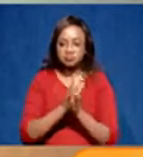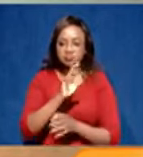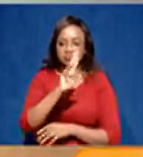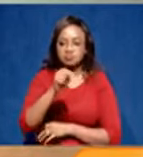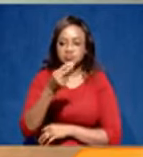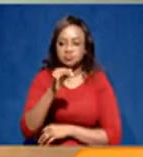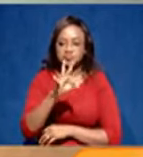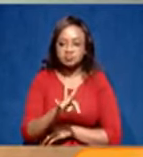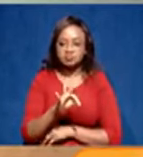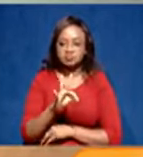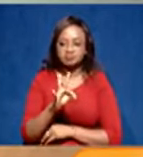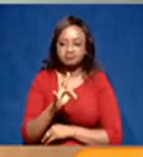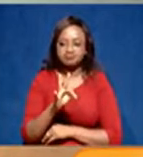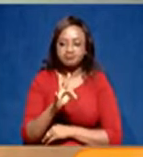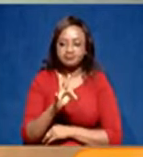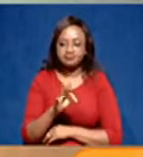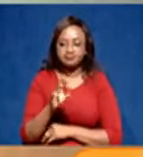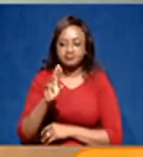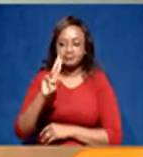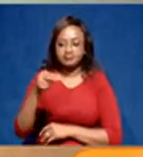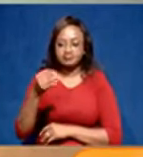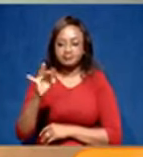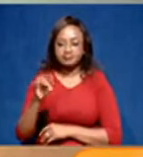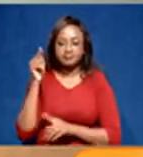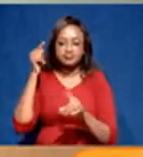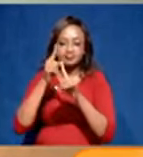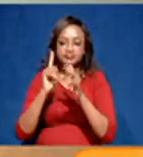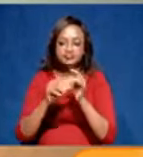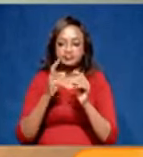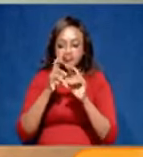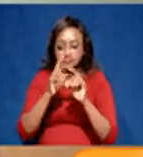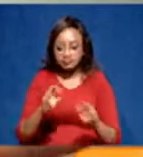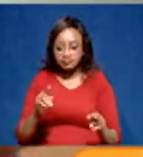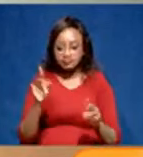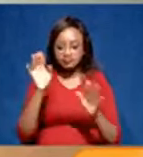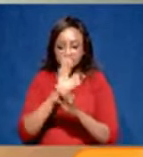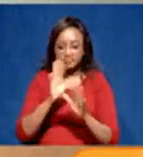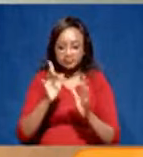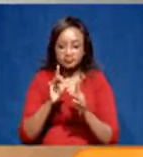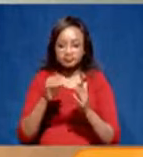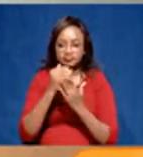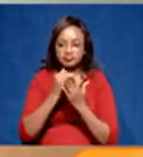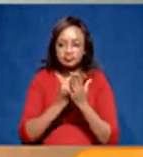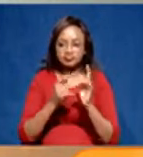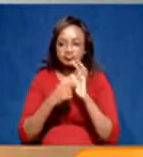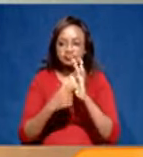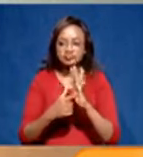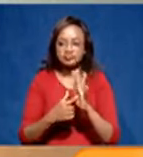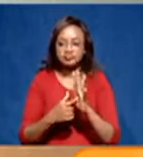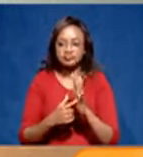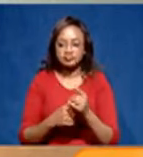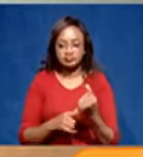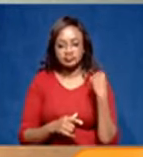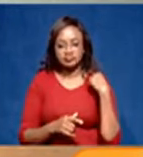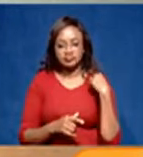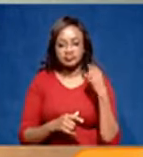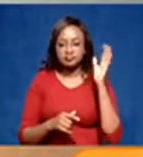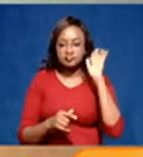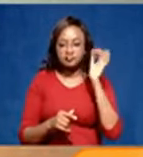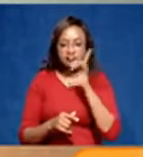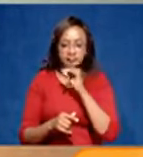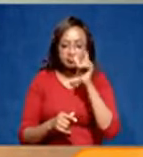did not look at completing treatment. For example, a patient, and yesterday, Sam, we were with you, you heard from the lady who